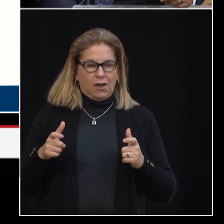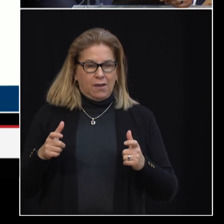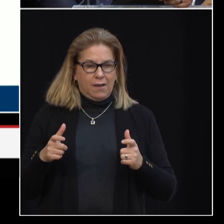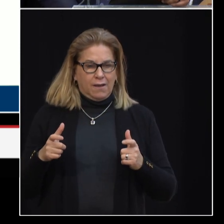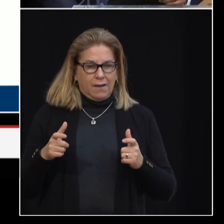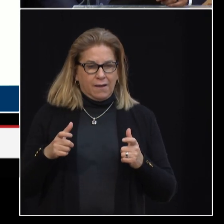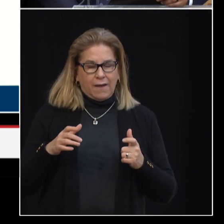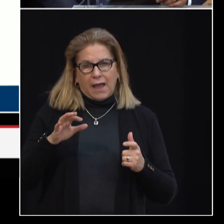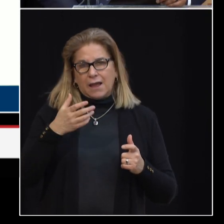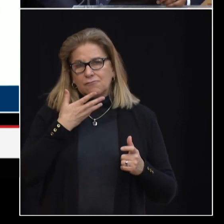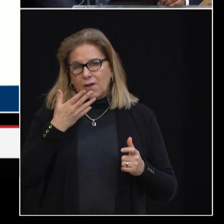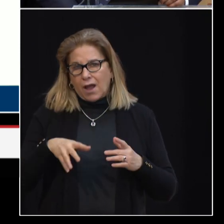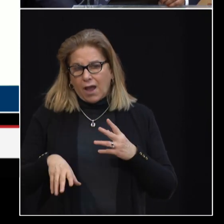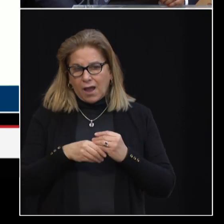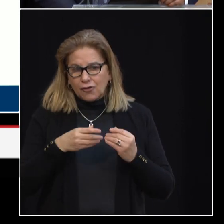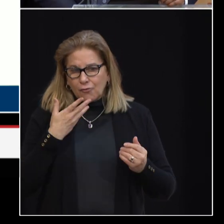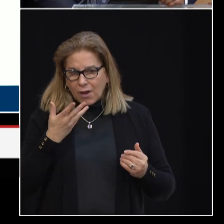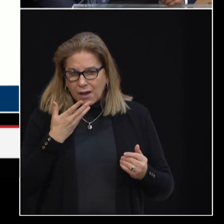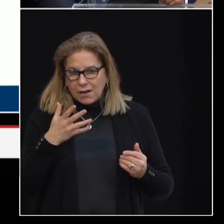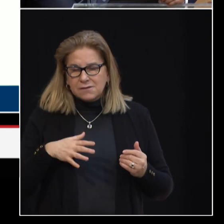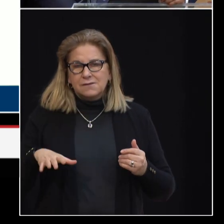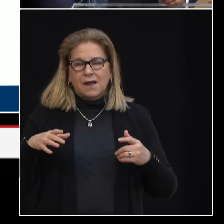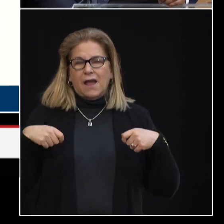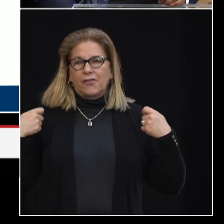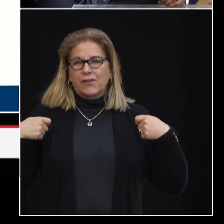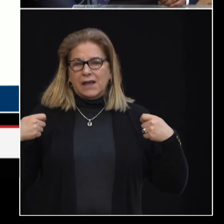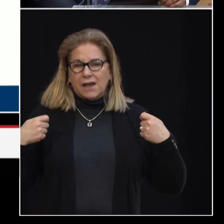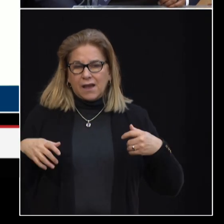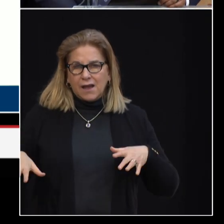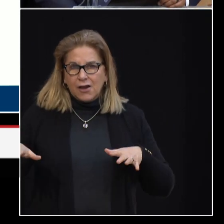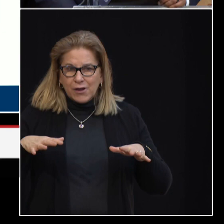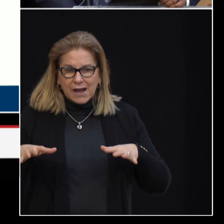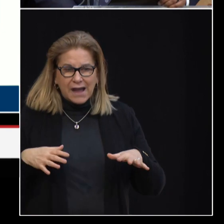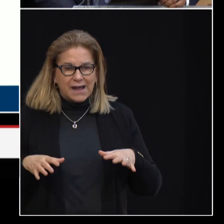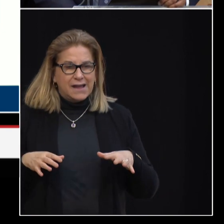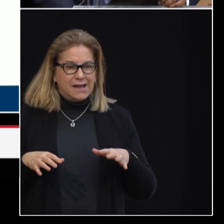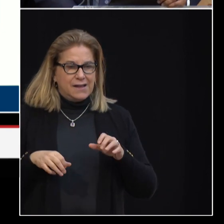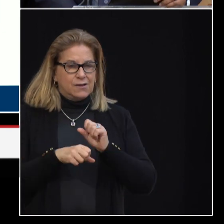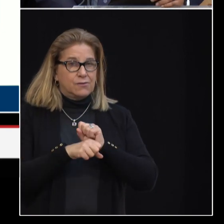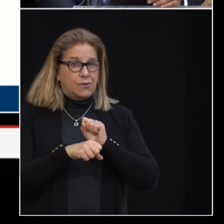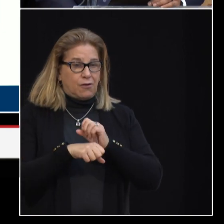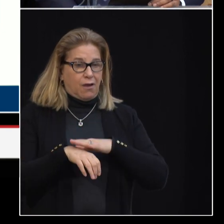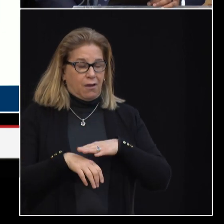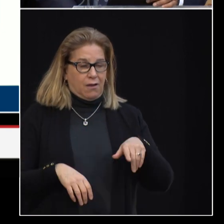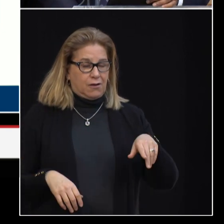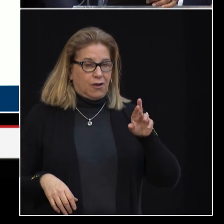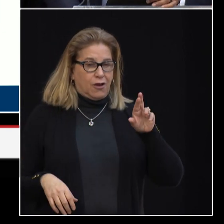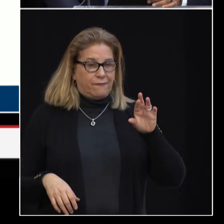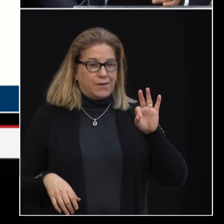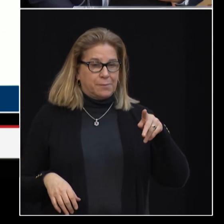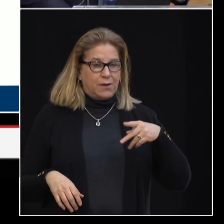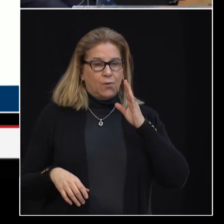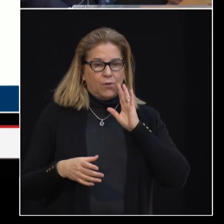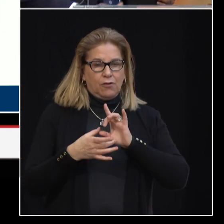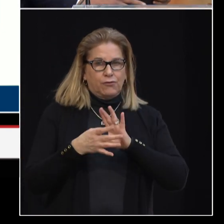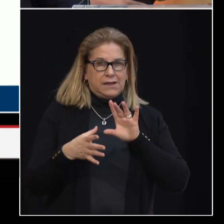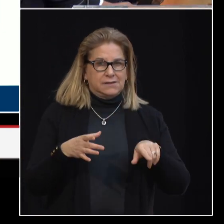plaza. Again, we're working with DGS on the RFP now and expect for that to be released this spring. Thank you so much.